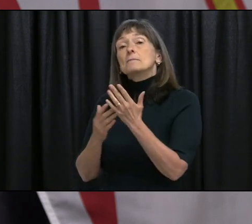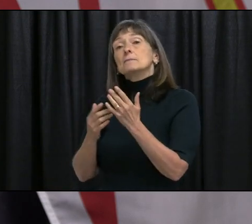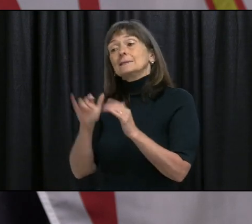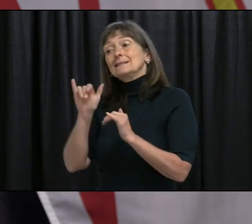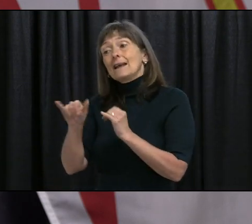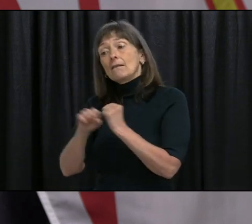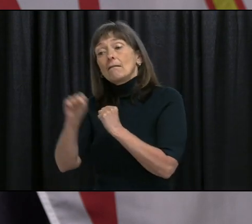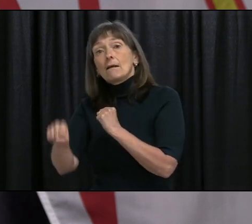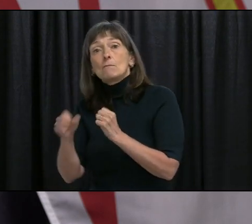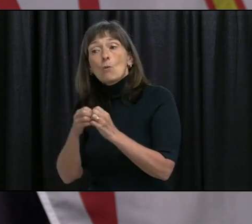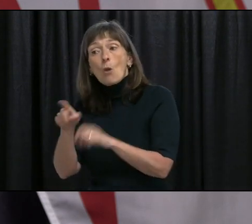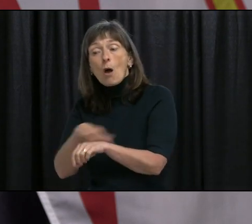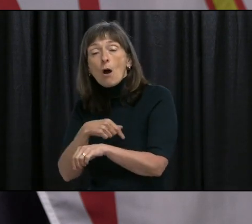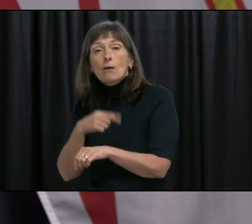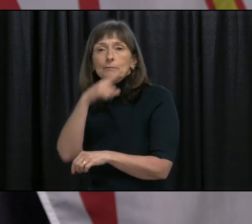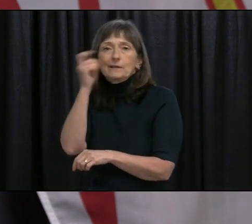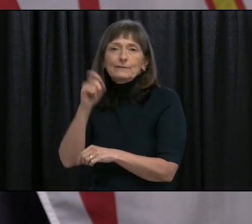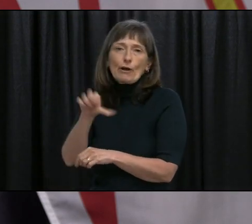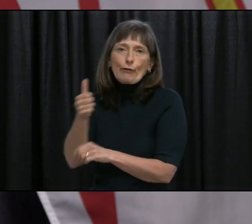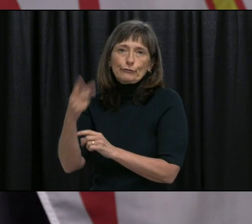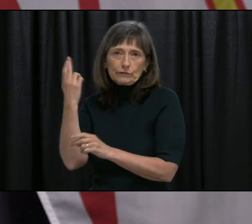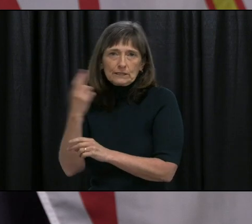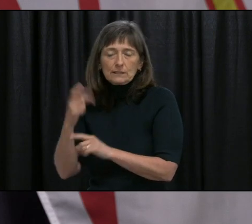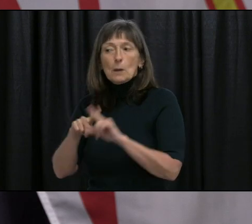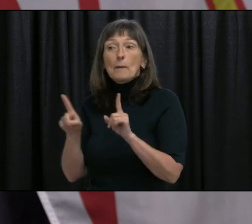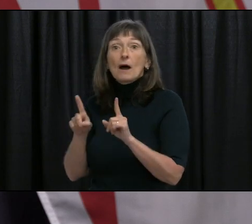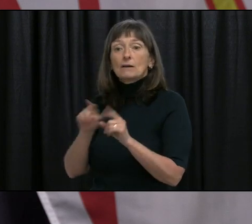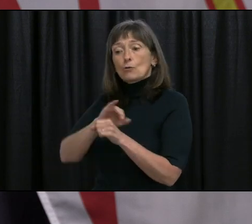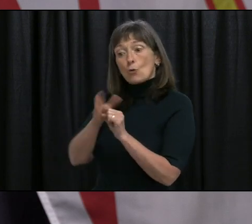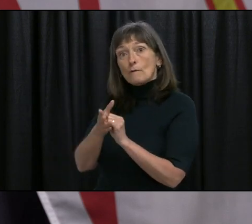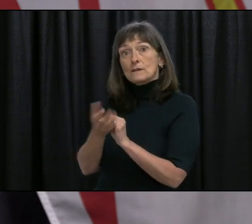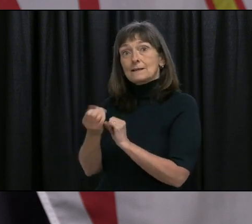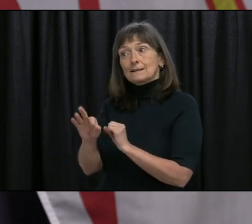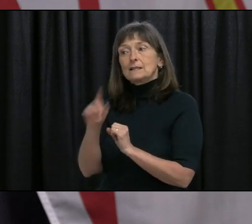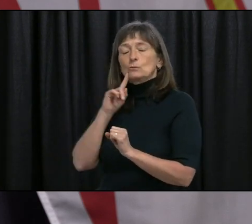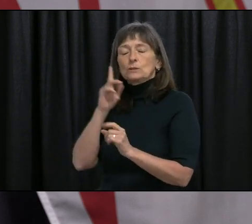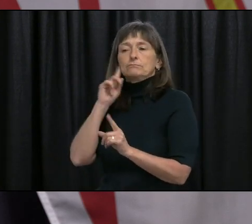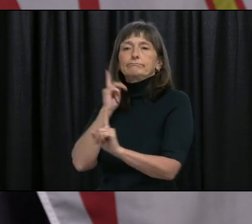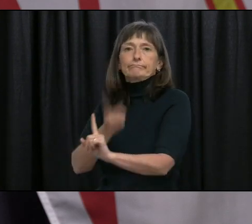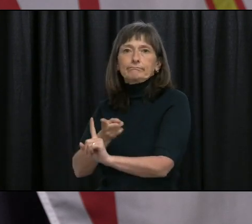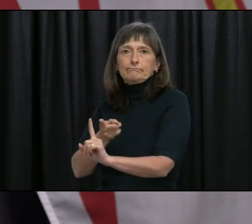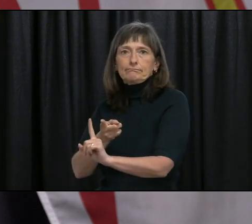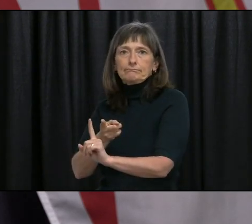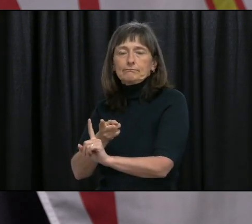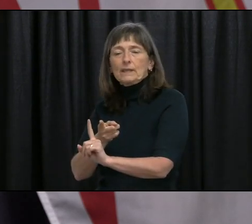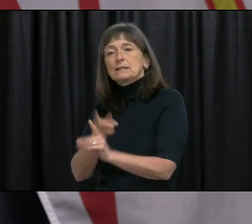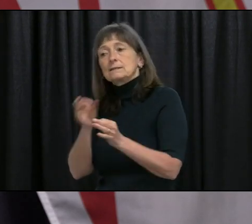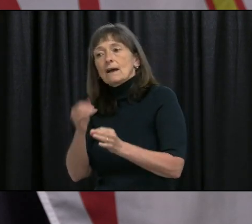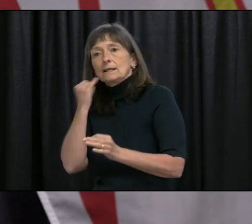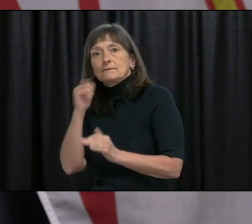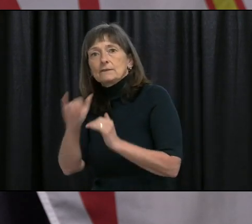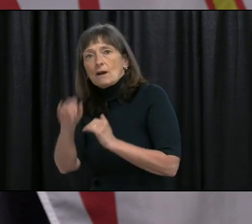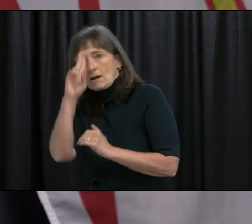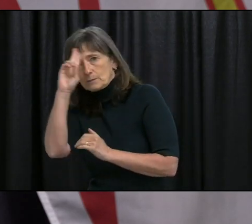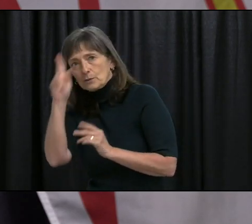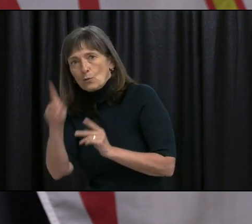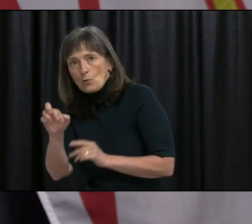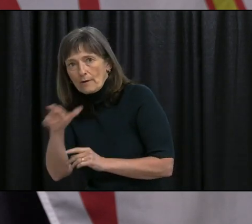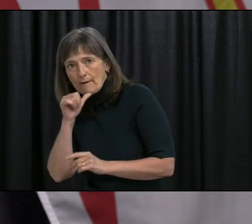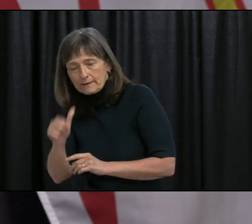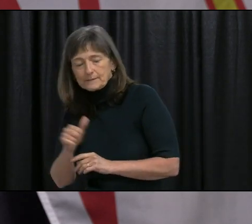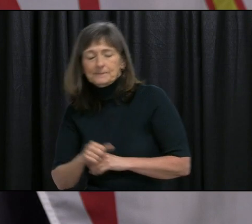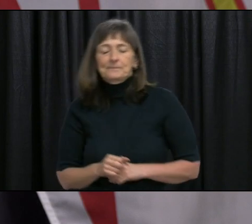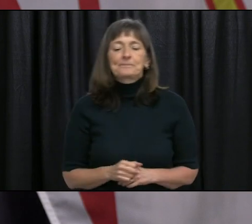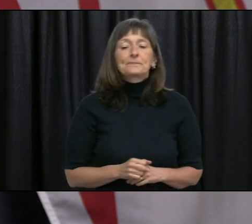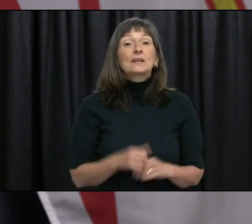be reporting on hospitalizations that are specific to COVID-19. So we've quite successfully made it through another week in our